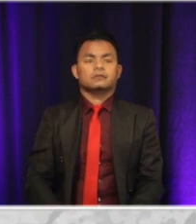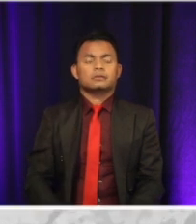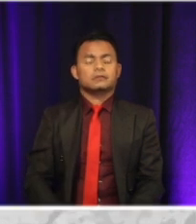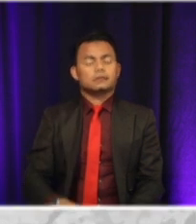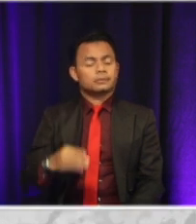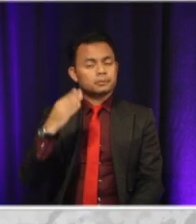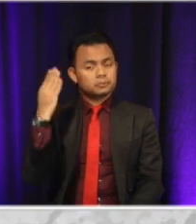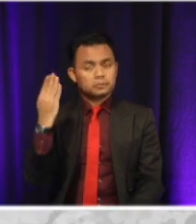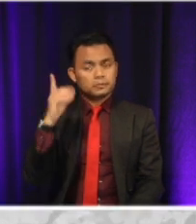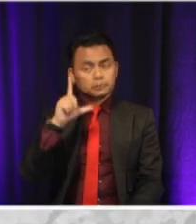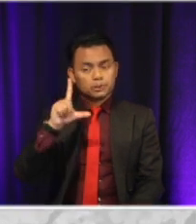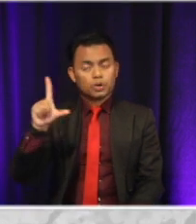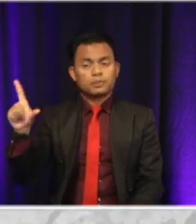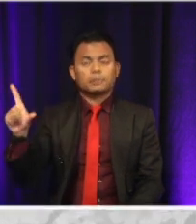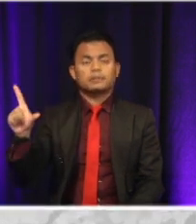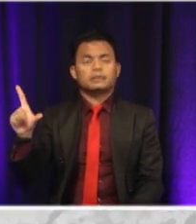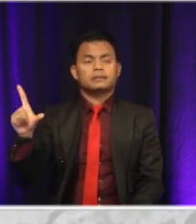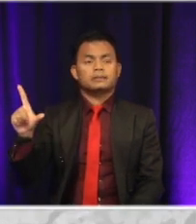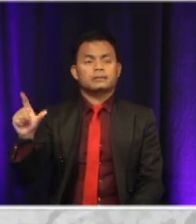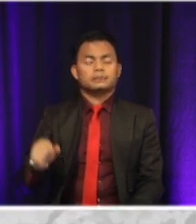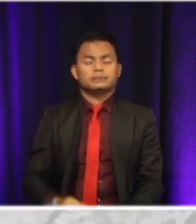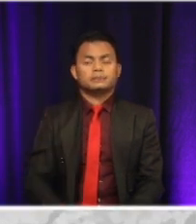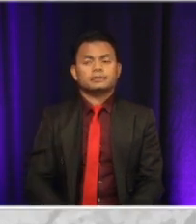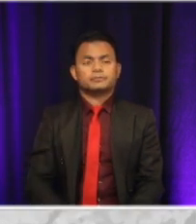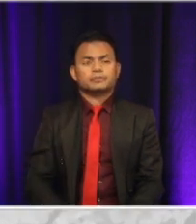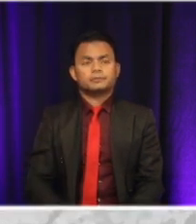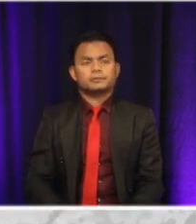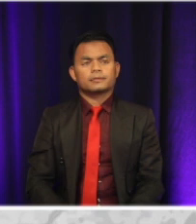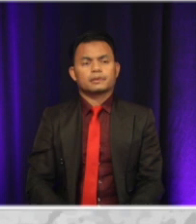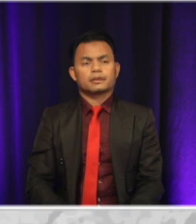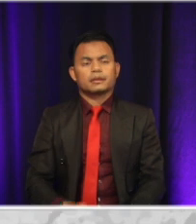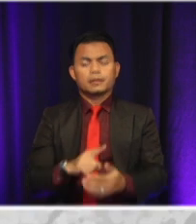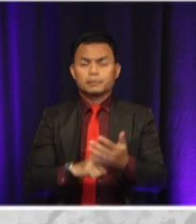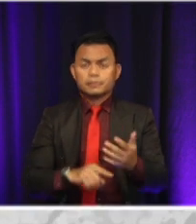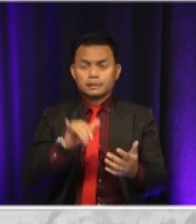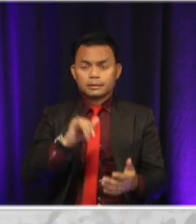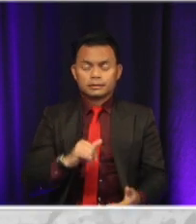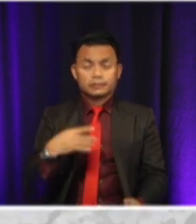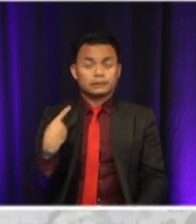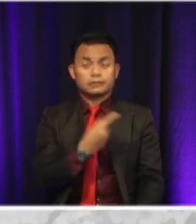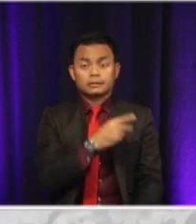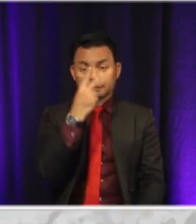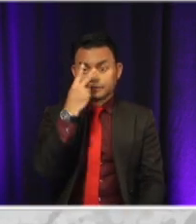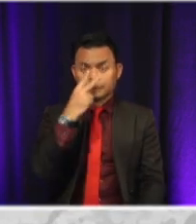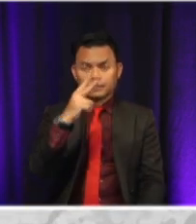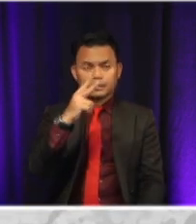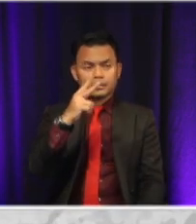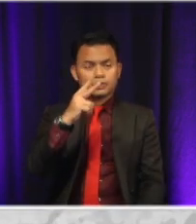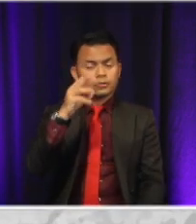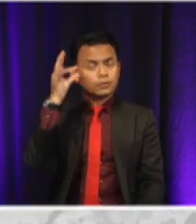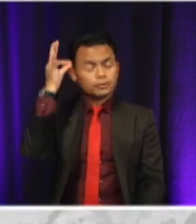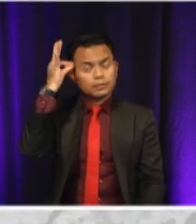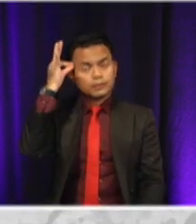if I'm in class and I ask them, how do you feel? What do you think? They might even look at me with a blank expression and